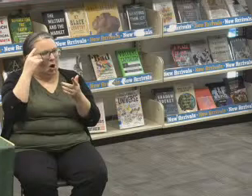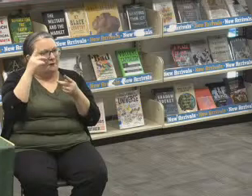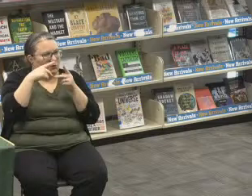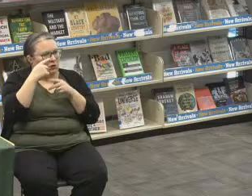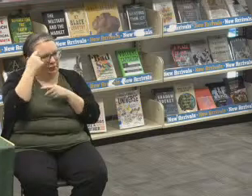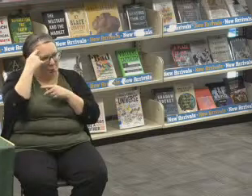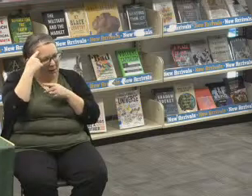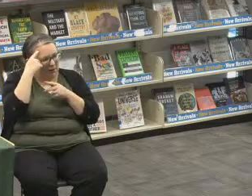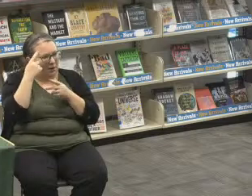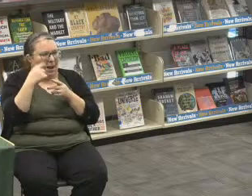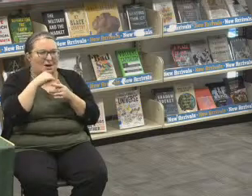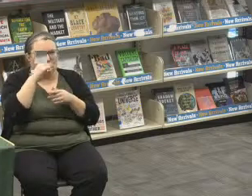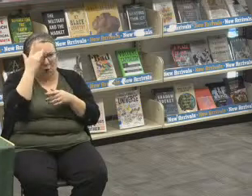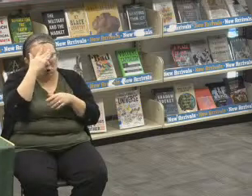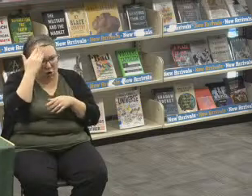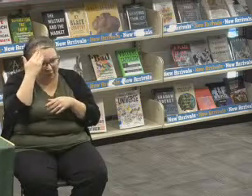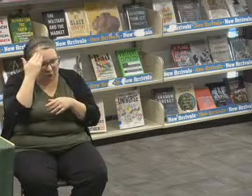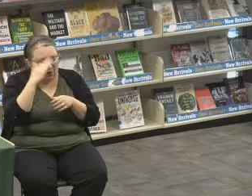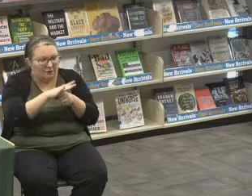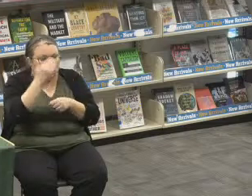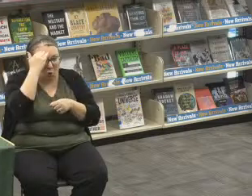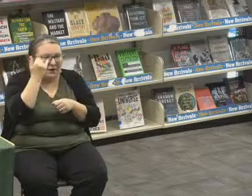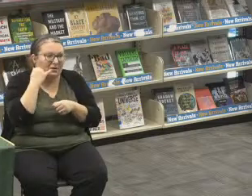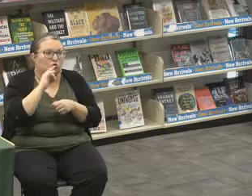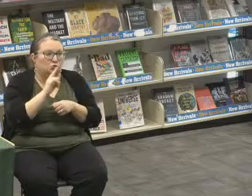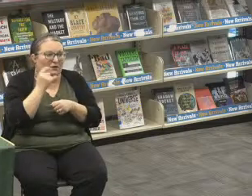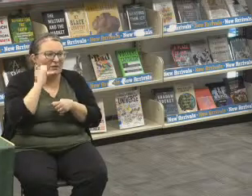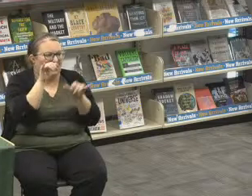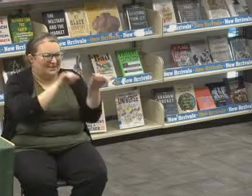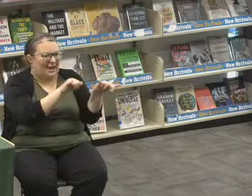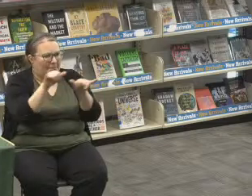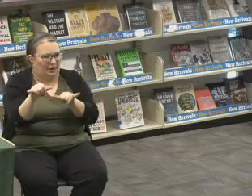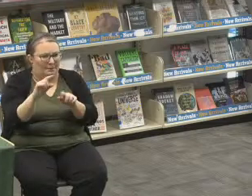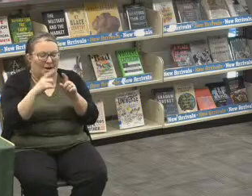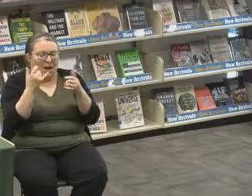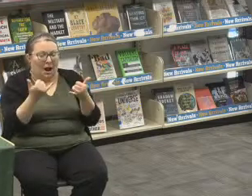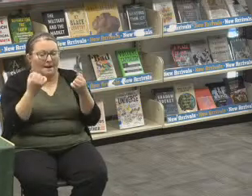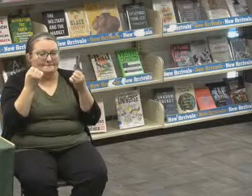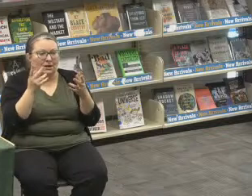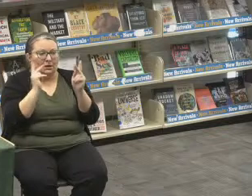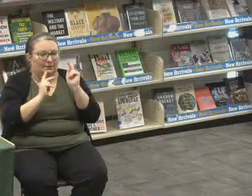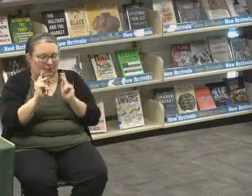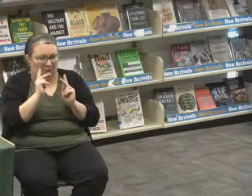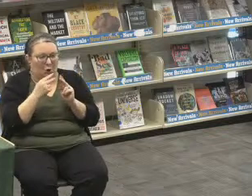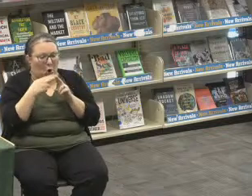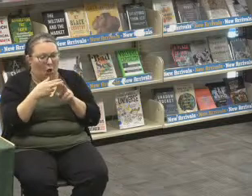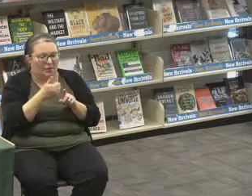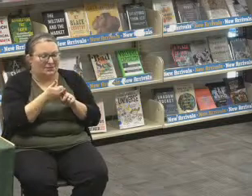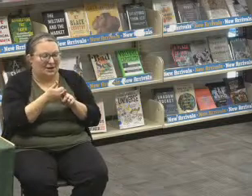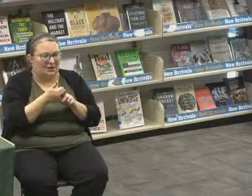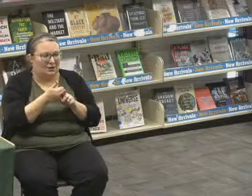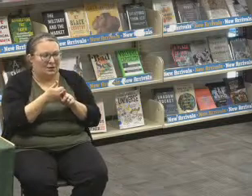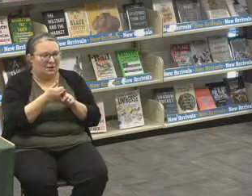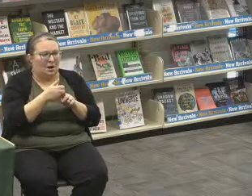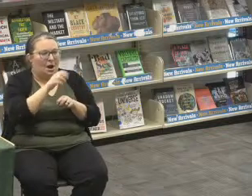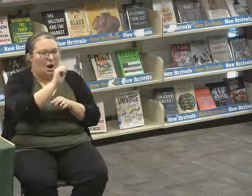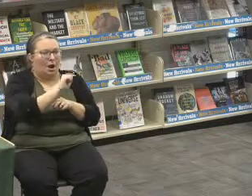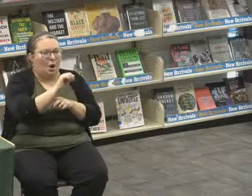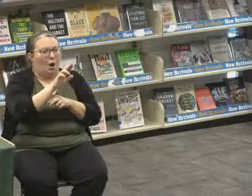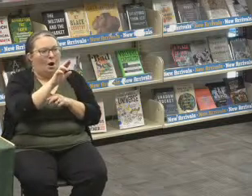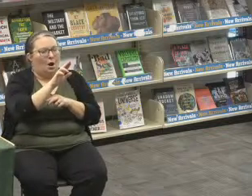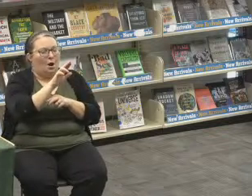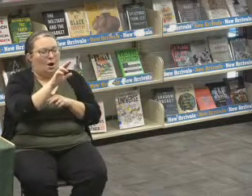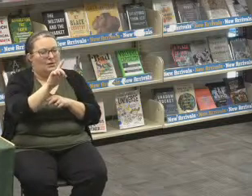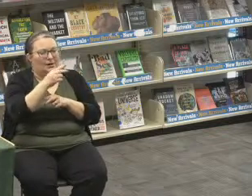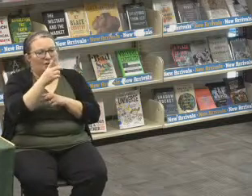that's true. What I can say is that many people nowadays call themselves ADHD, where they have a little